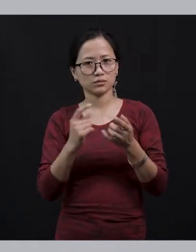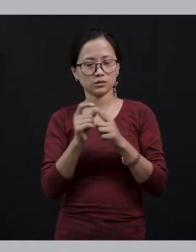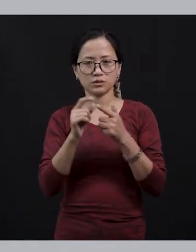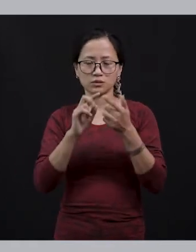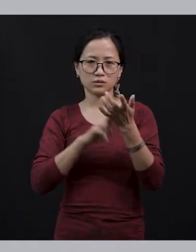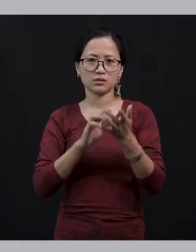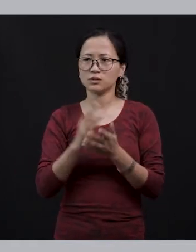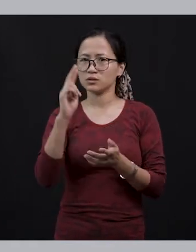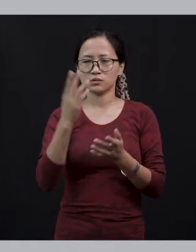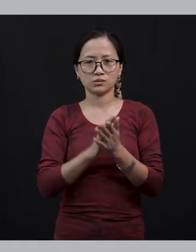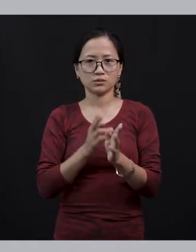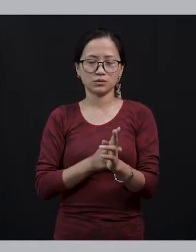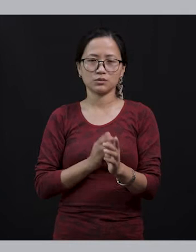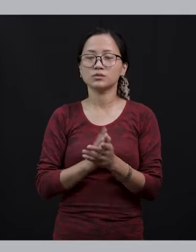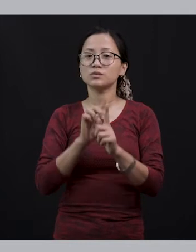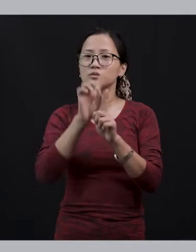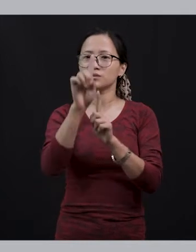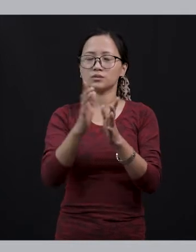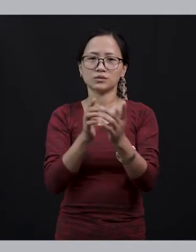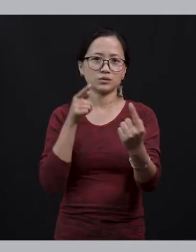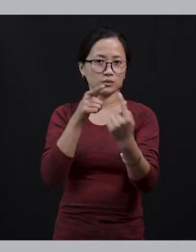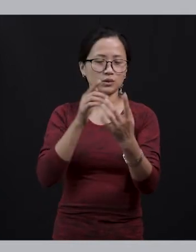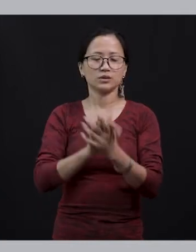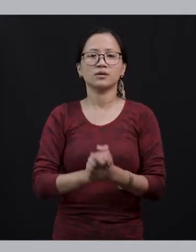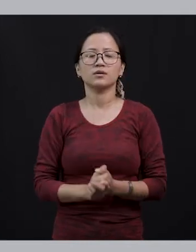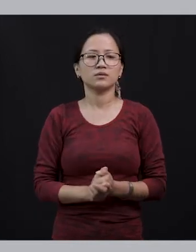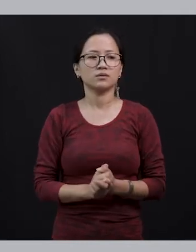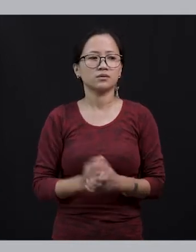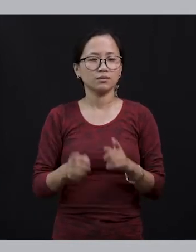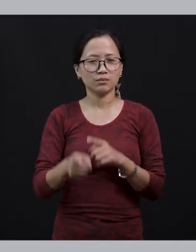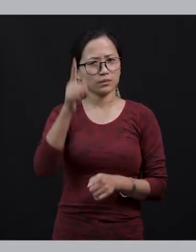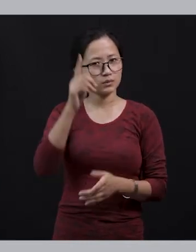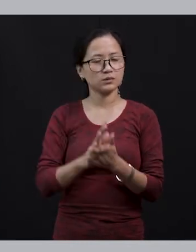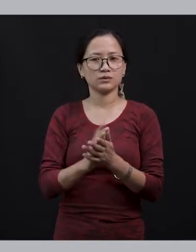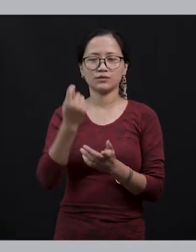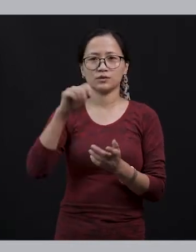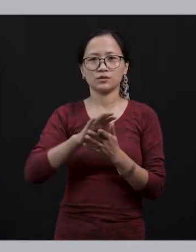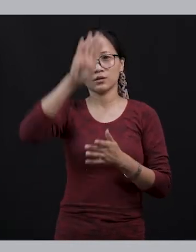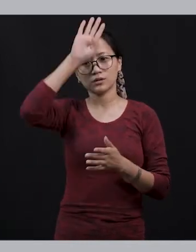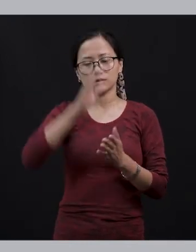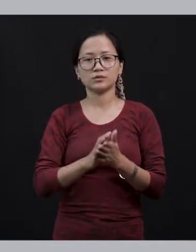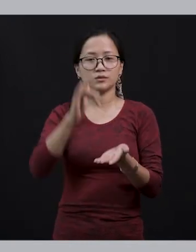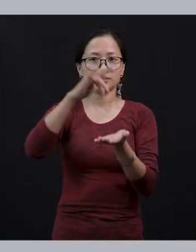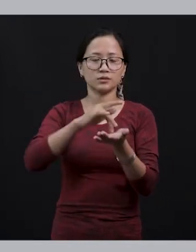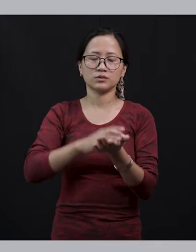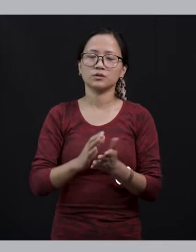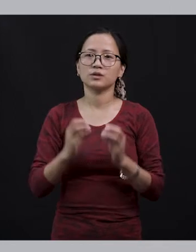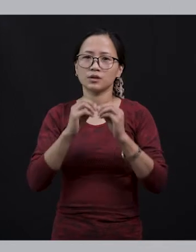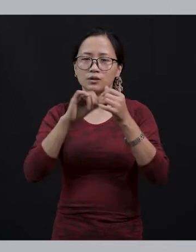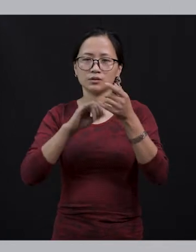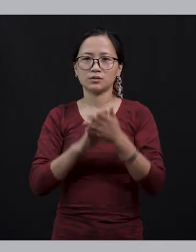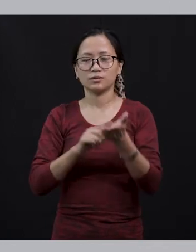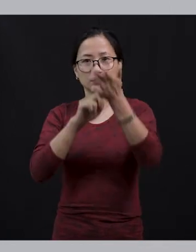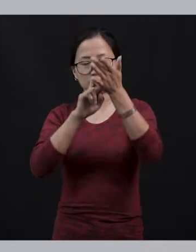only towards I think Tughlaq and Khilji dynasty. Otherwise, most of the kingdom that they had was based in the